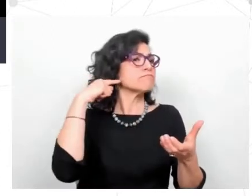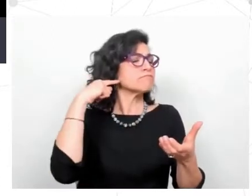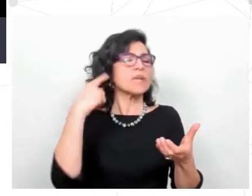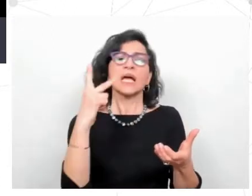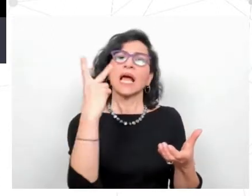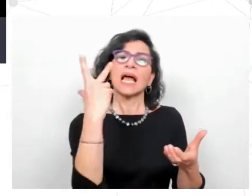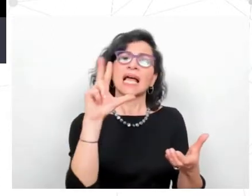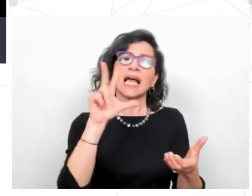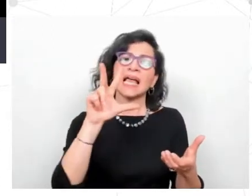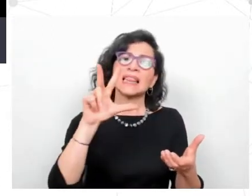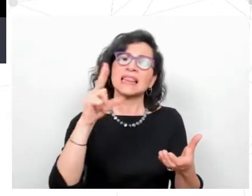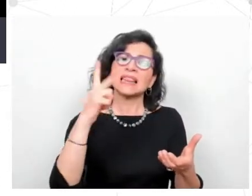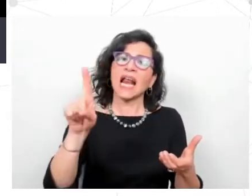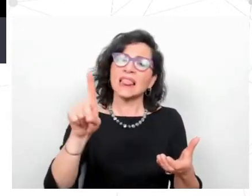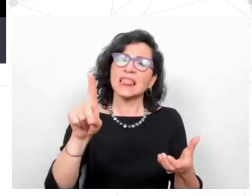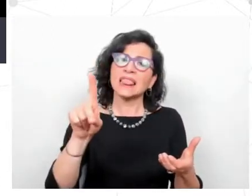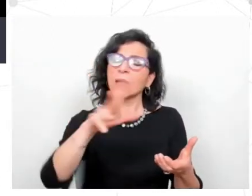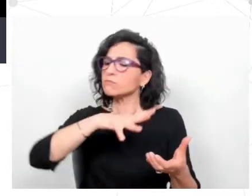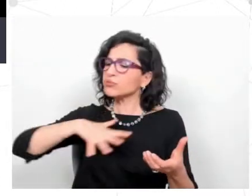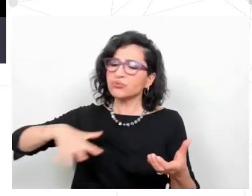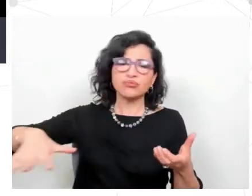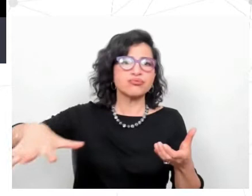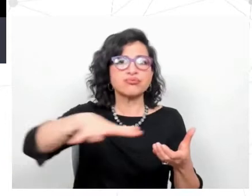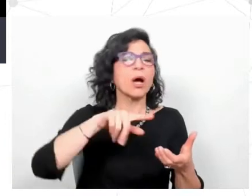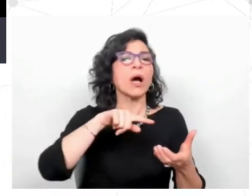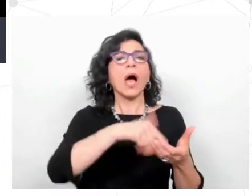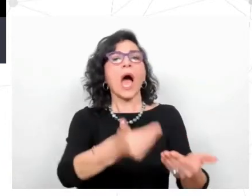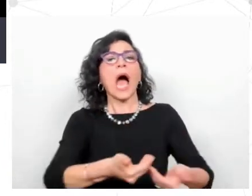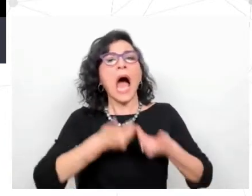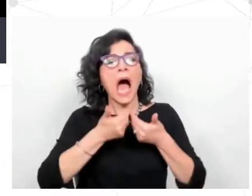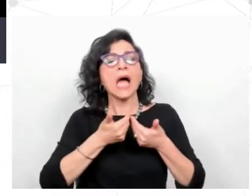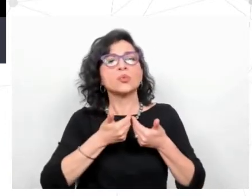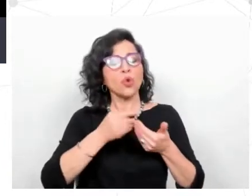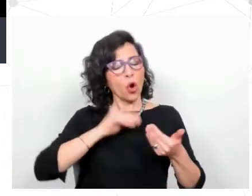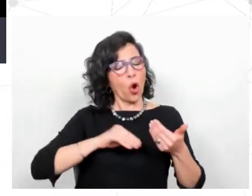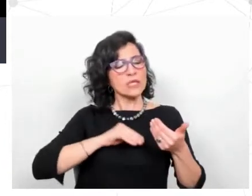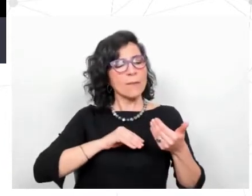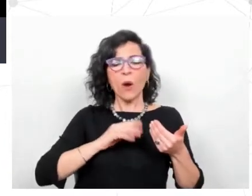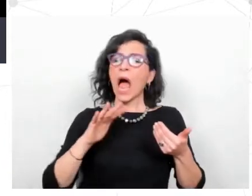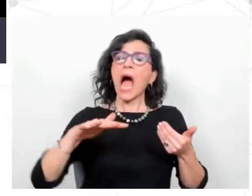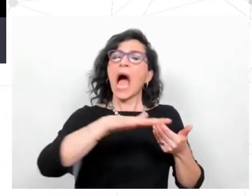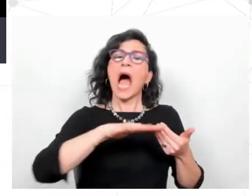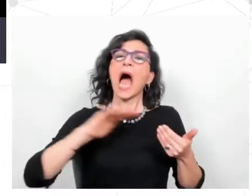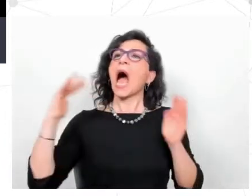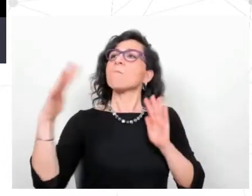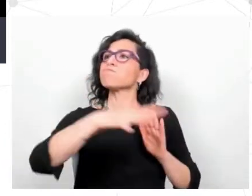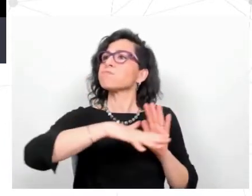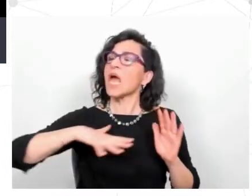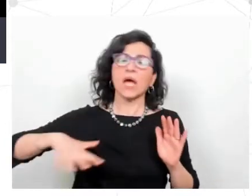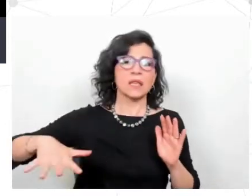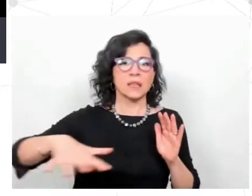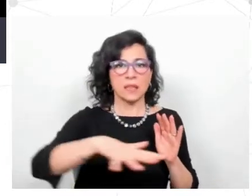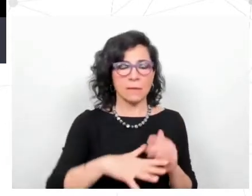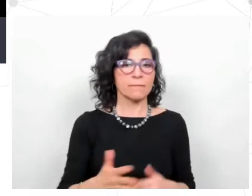call-outs in Soundscape as well. And we'll demonstrate that in a short video. The diagram on this slide illustrates the different parts